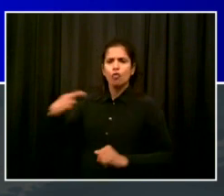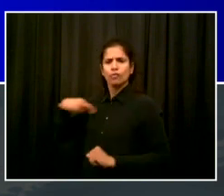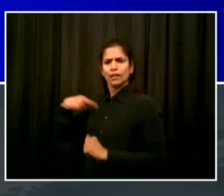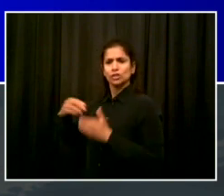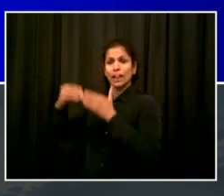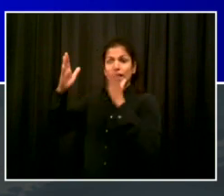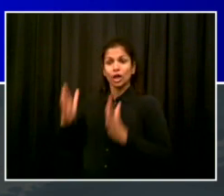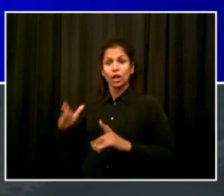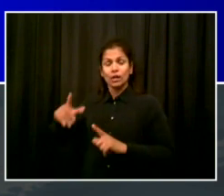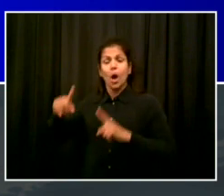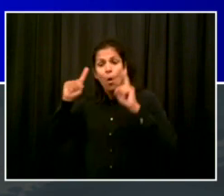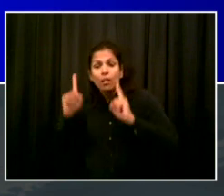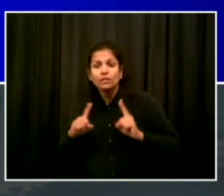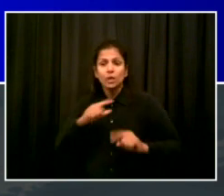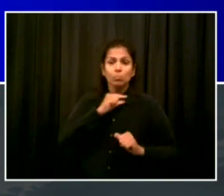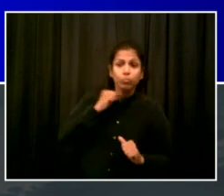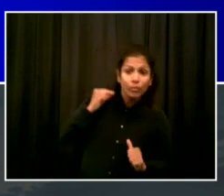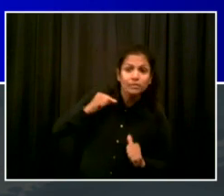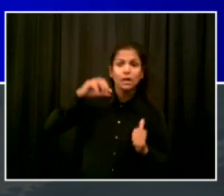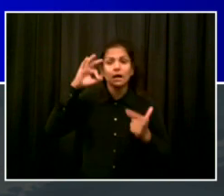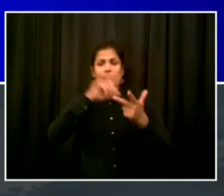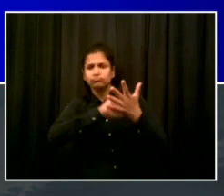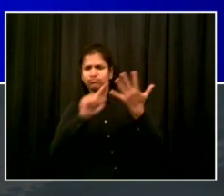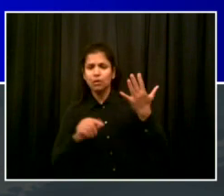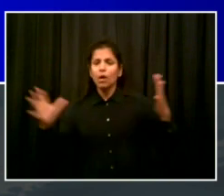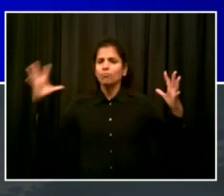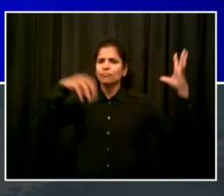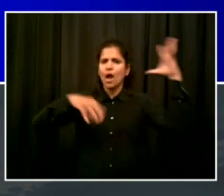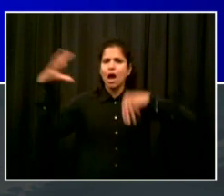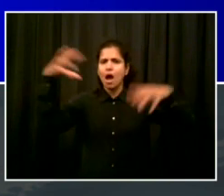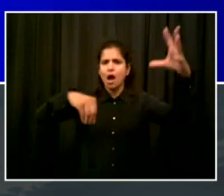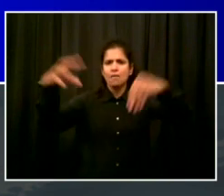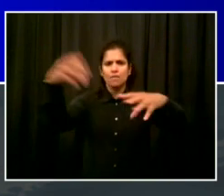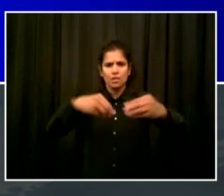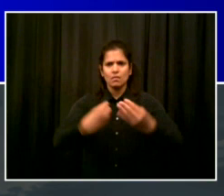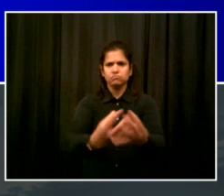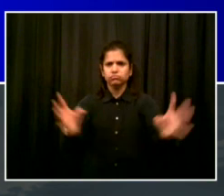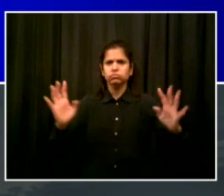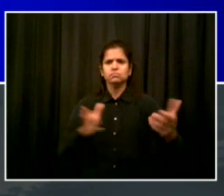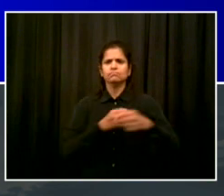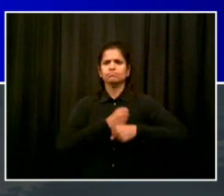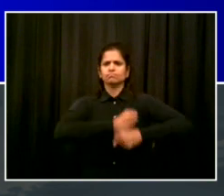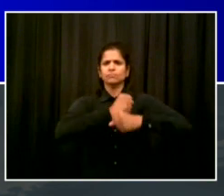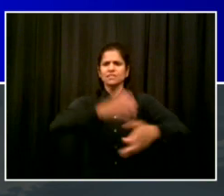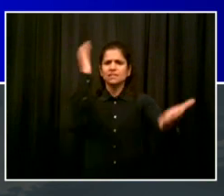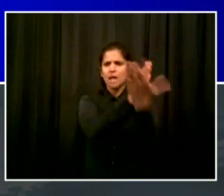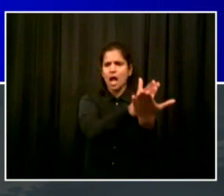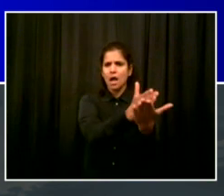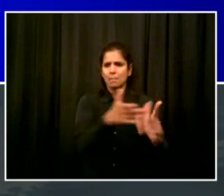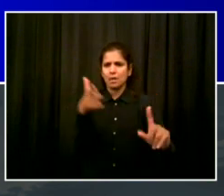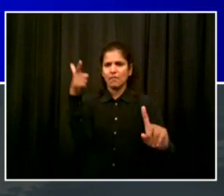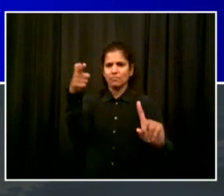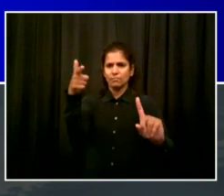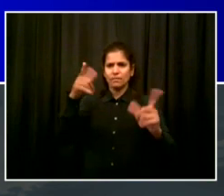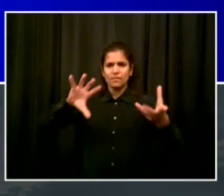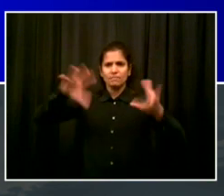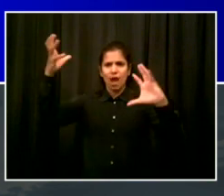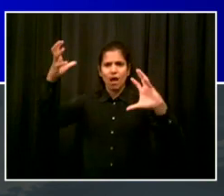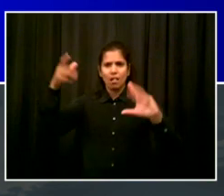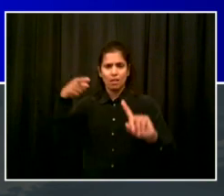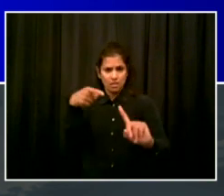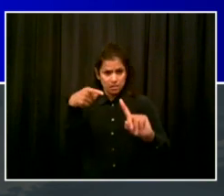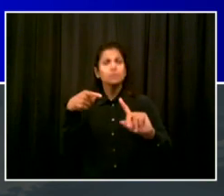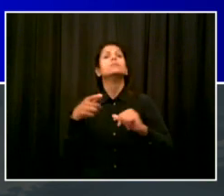That's what CompStat has taught us for years. No one knows that better than our commissioner, who has really perfected